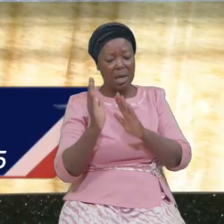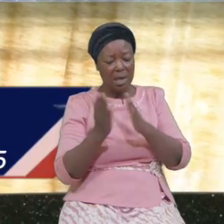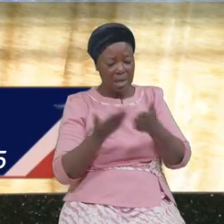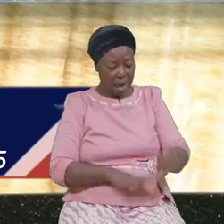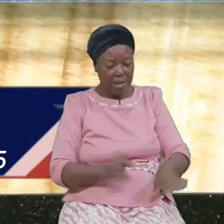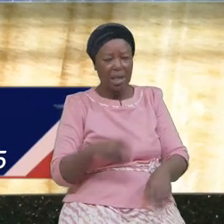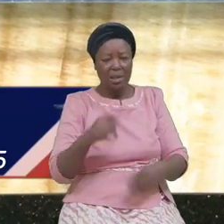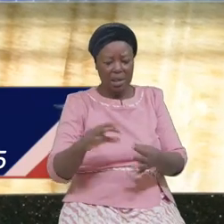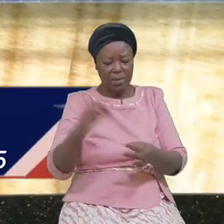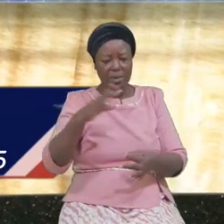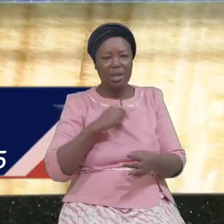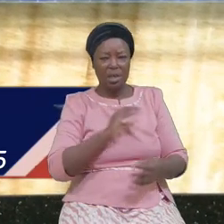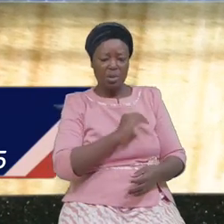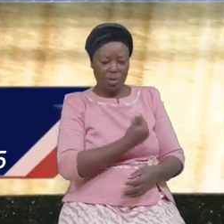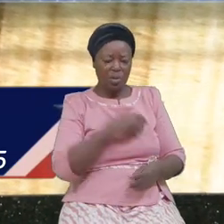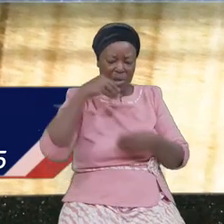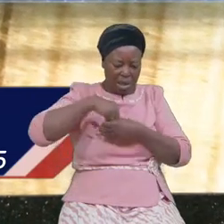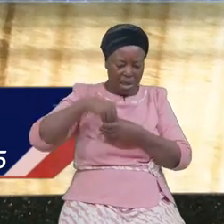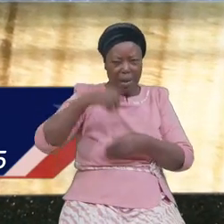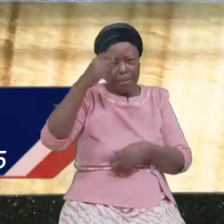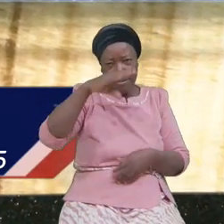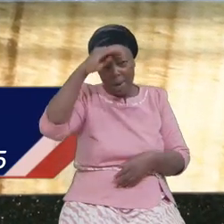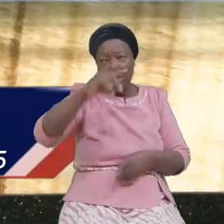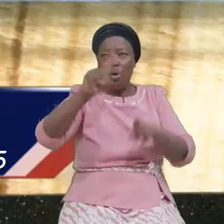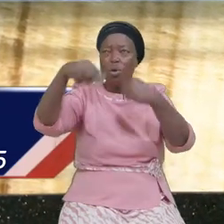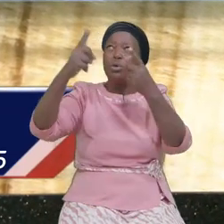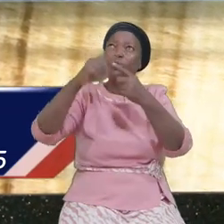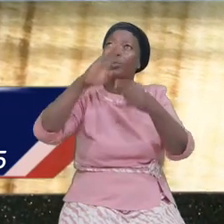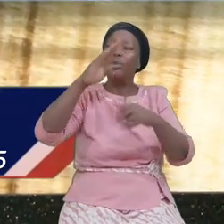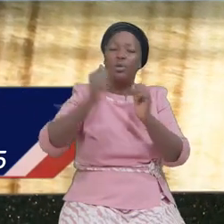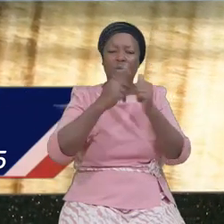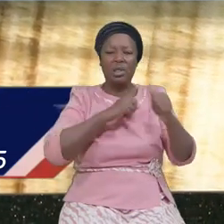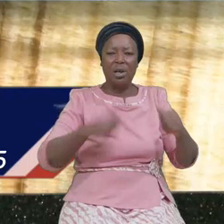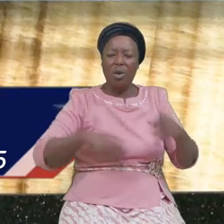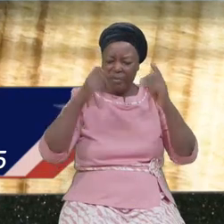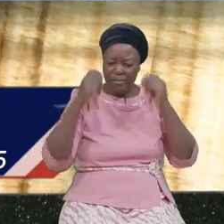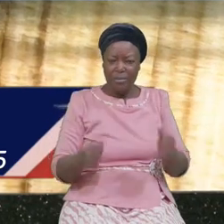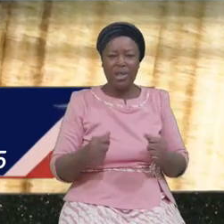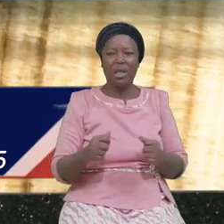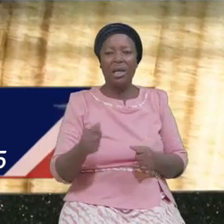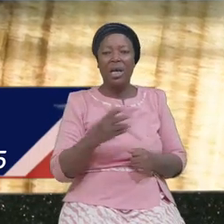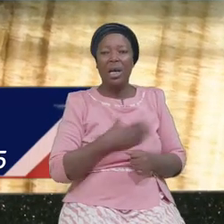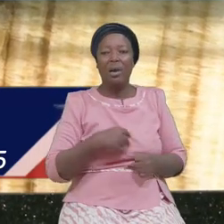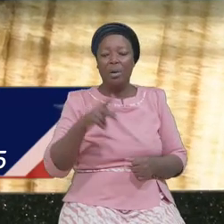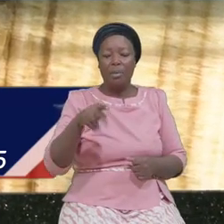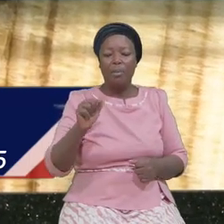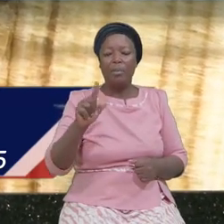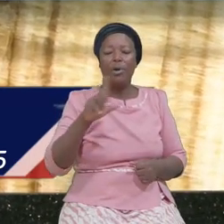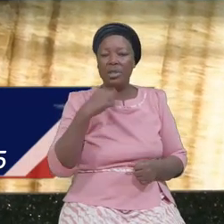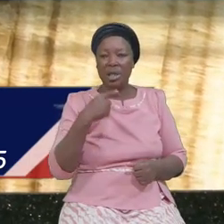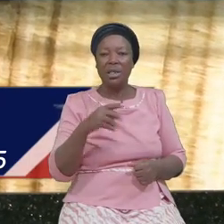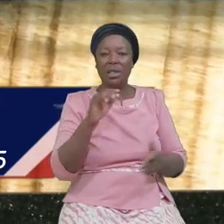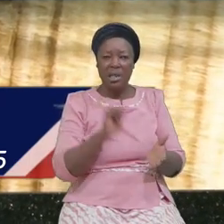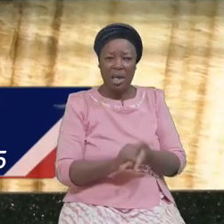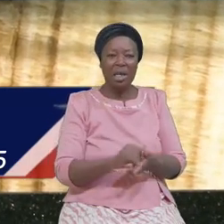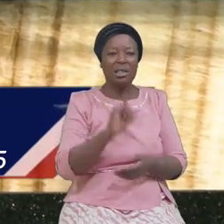the soul, the inner man goes to be with the Lord immediately. And Paul the Apostle said, that